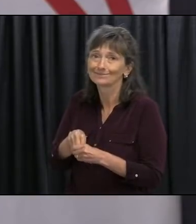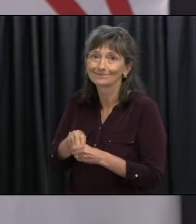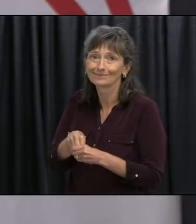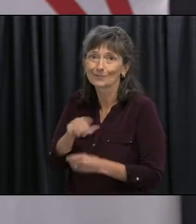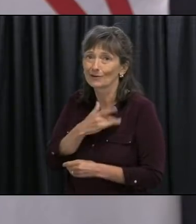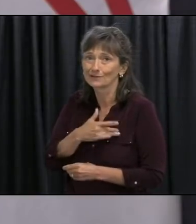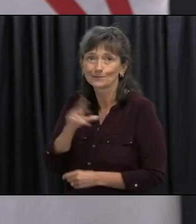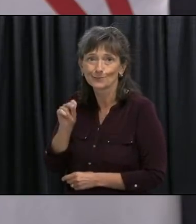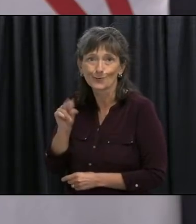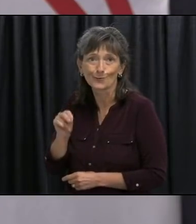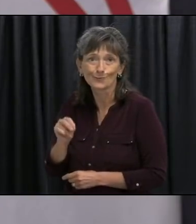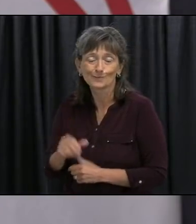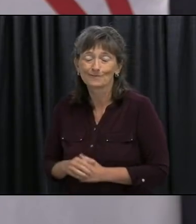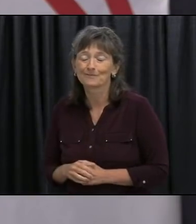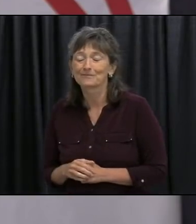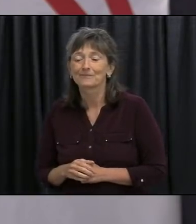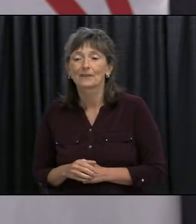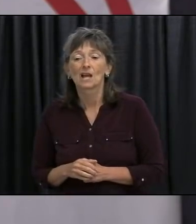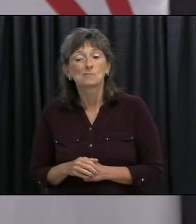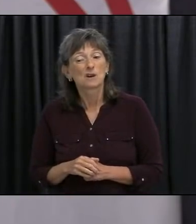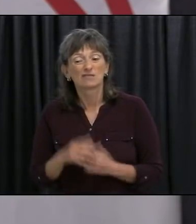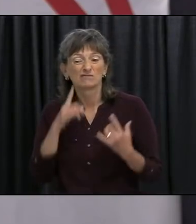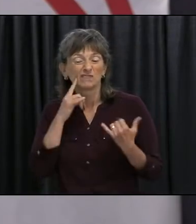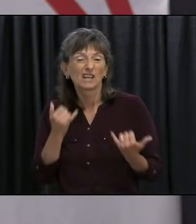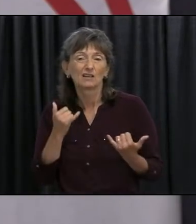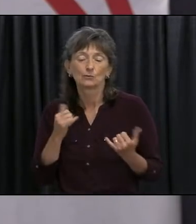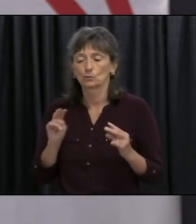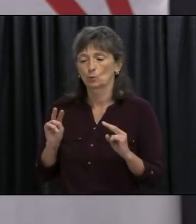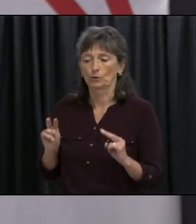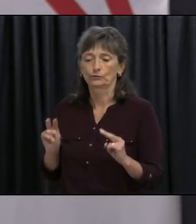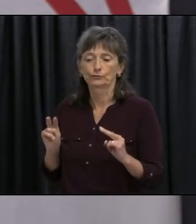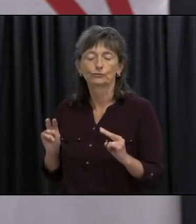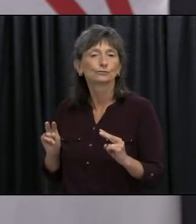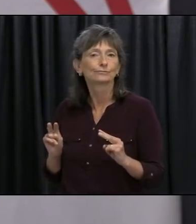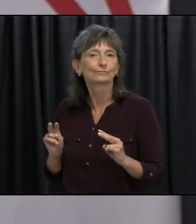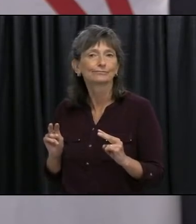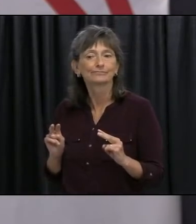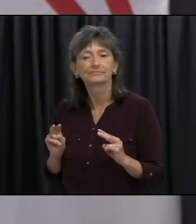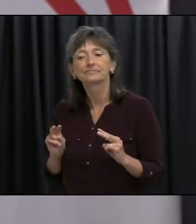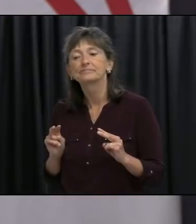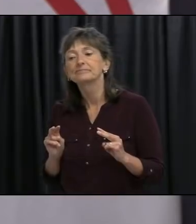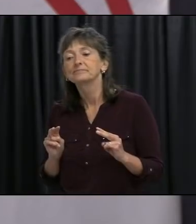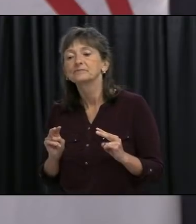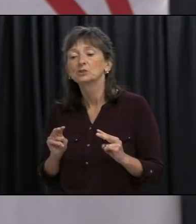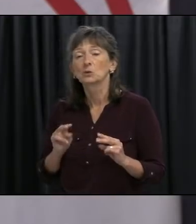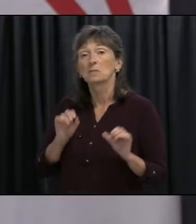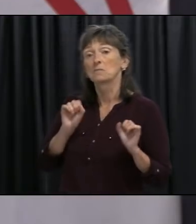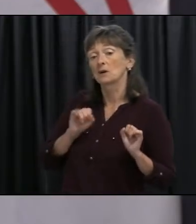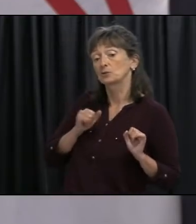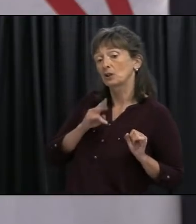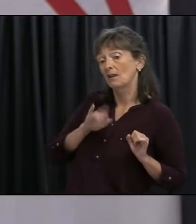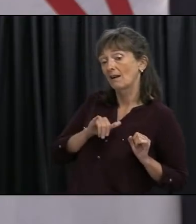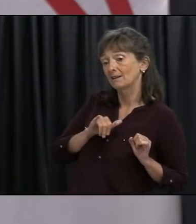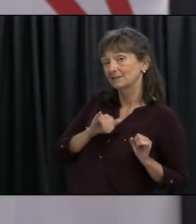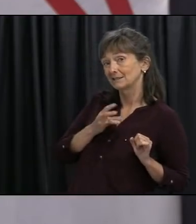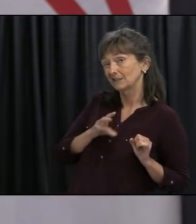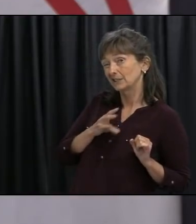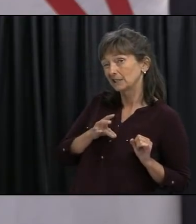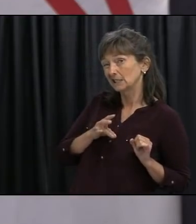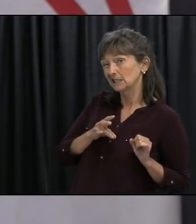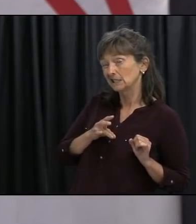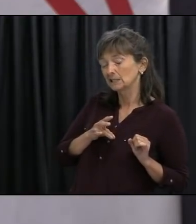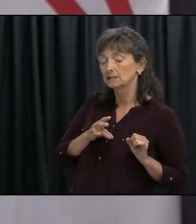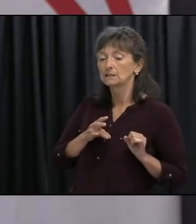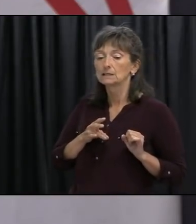right now, we're just going to continue to monitor this. As I've mentioned earlier there, July 17th was the earliest possible date. And that was, of course, based on